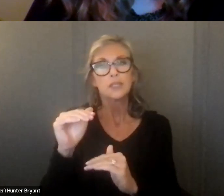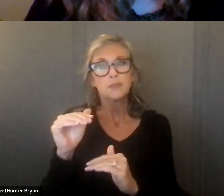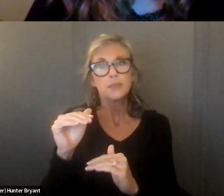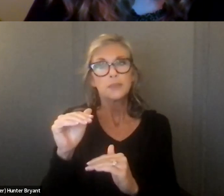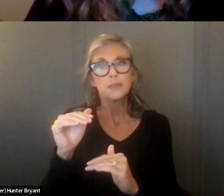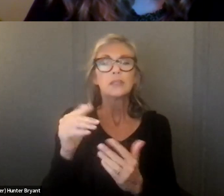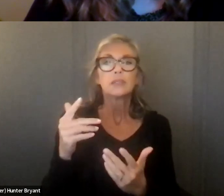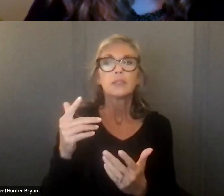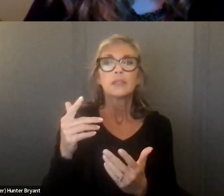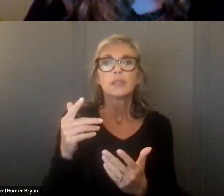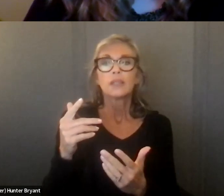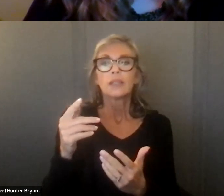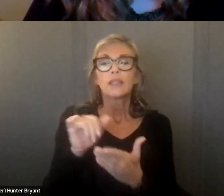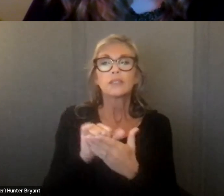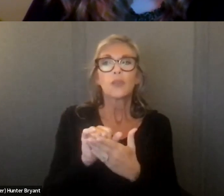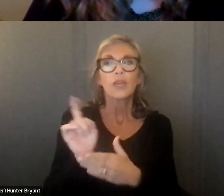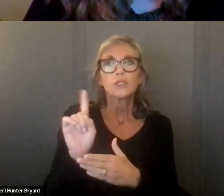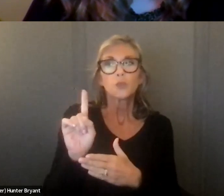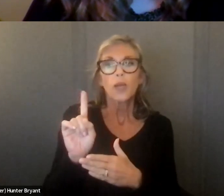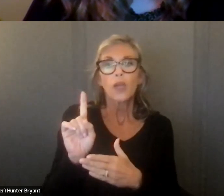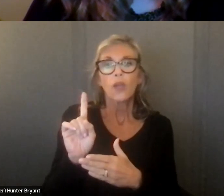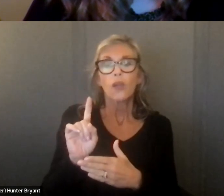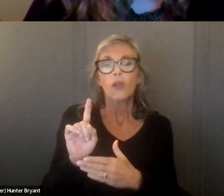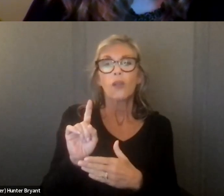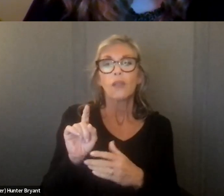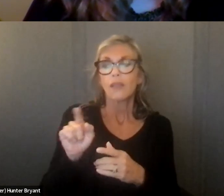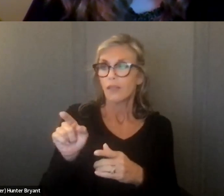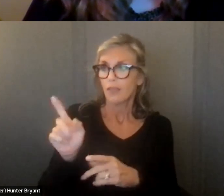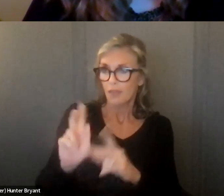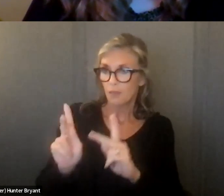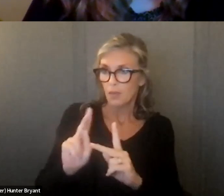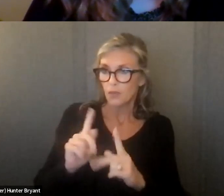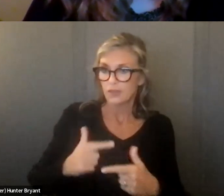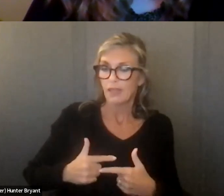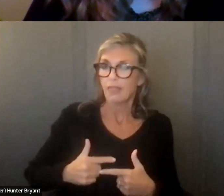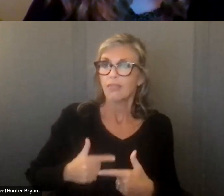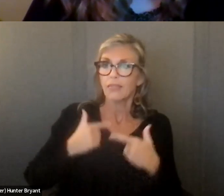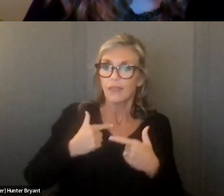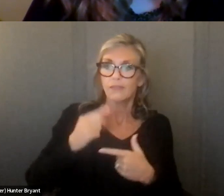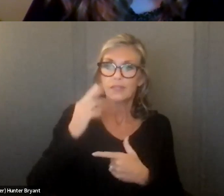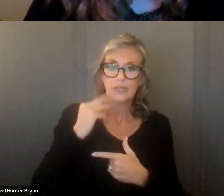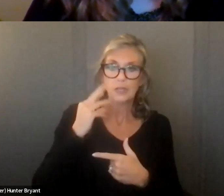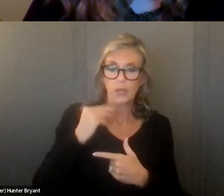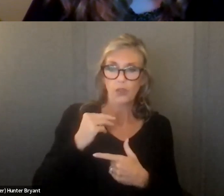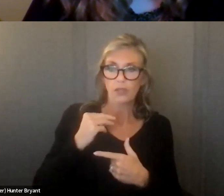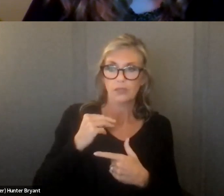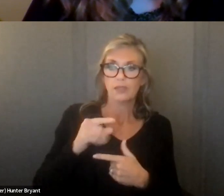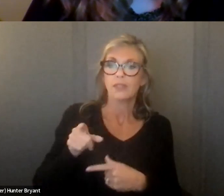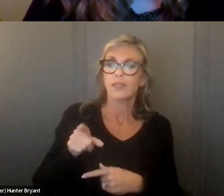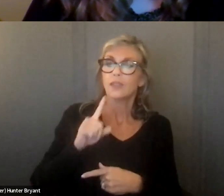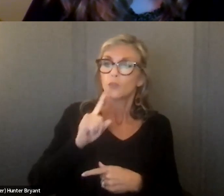really where that pairing of the lived experiences and, you know, that real world situational data with